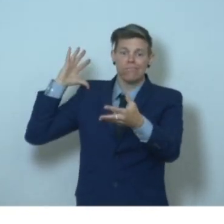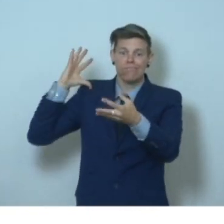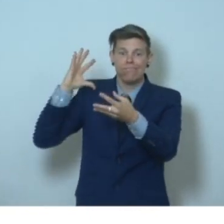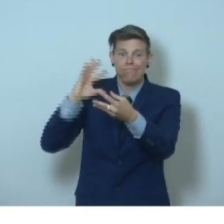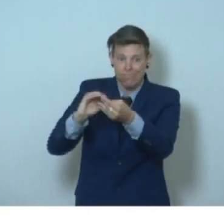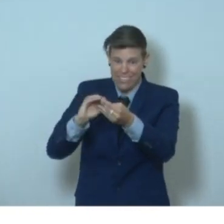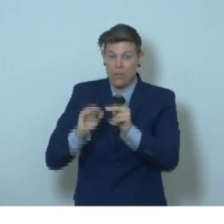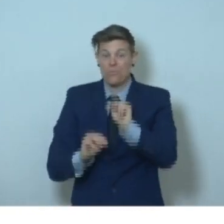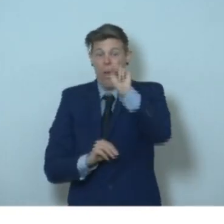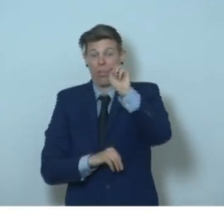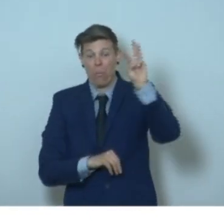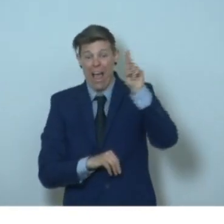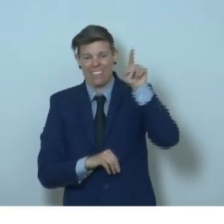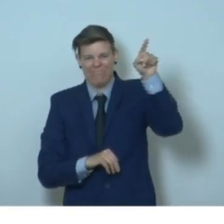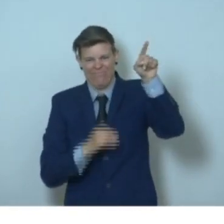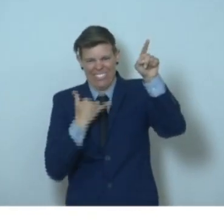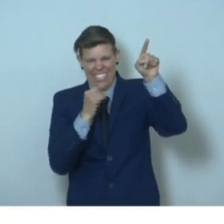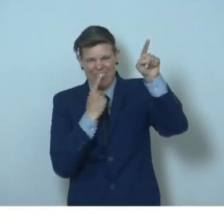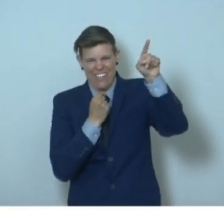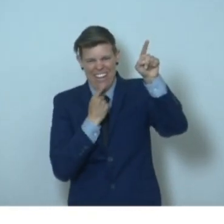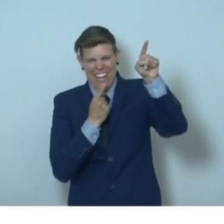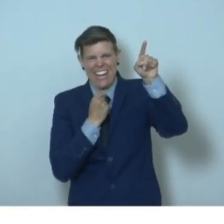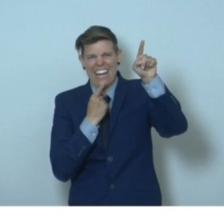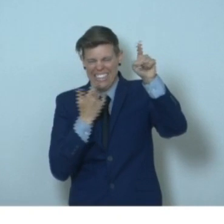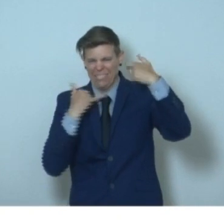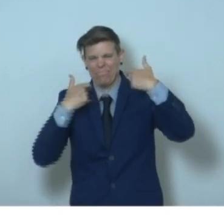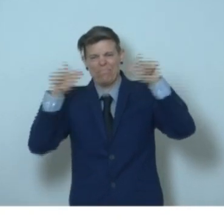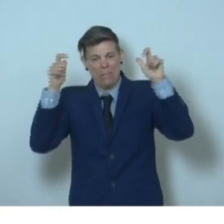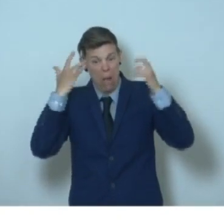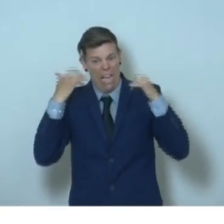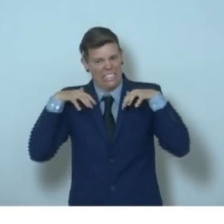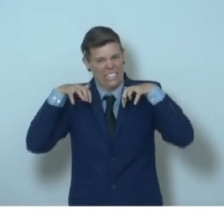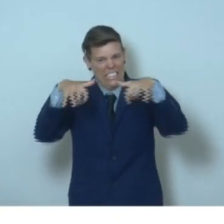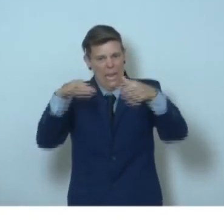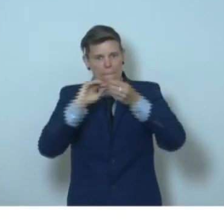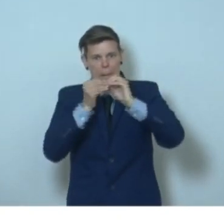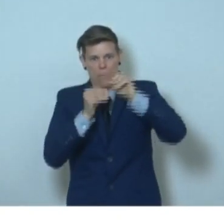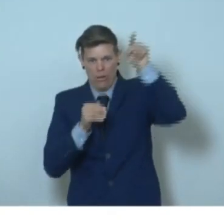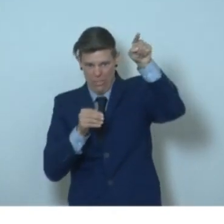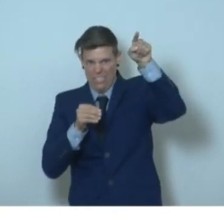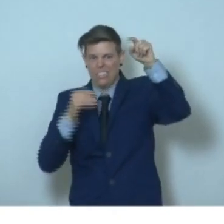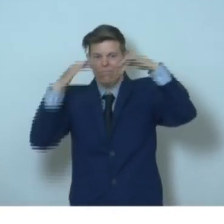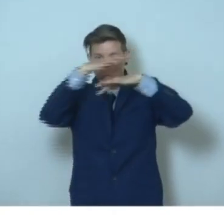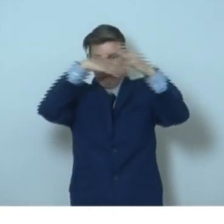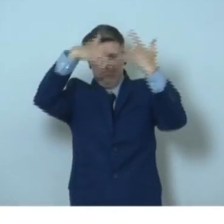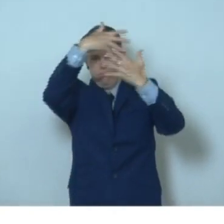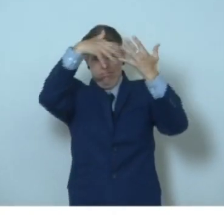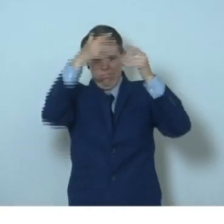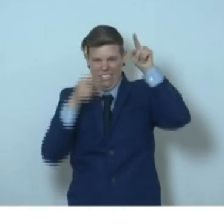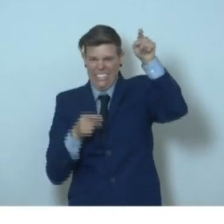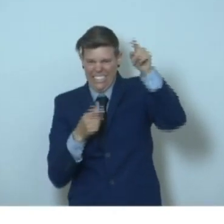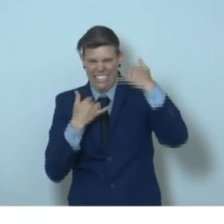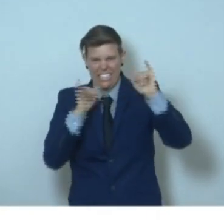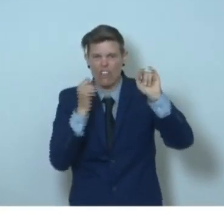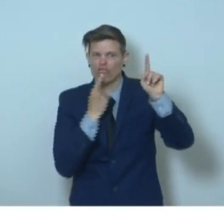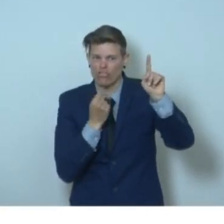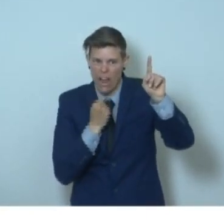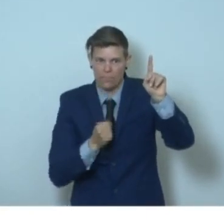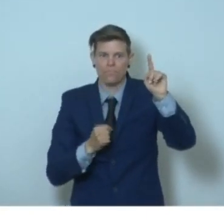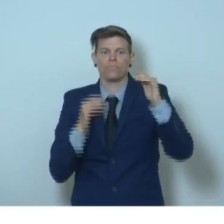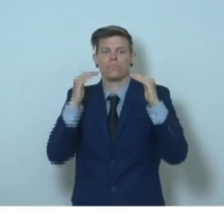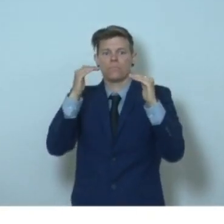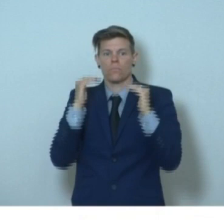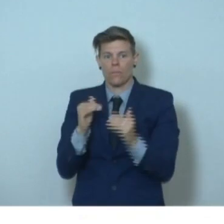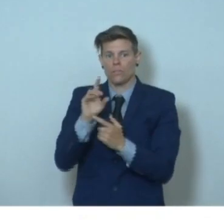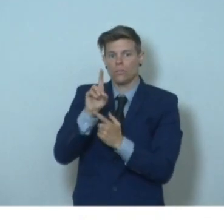still a big area for cases, high prevalence of cases, and also Doña Ana County as